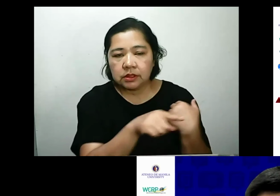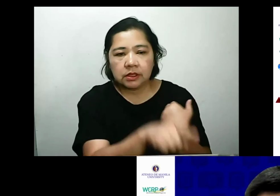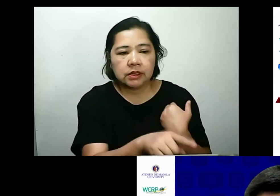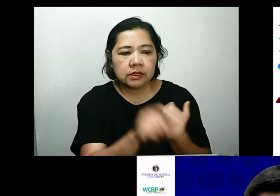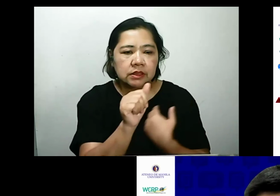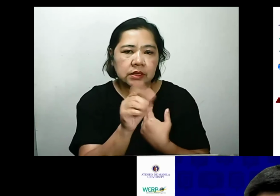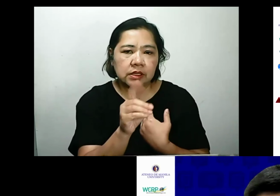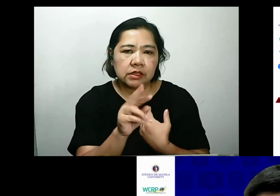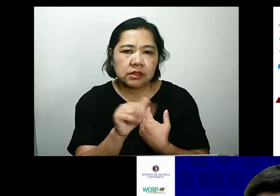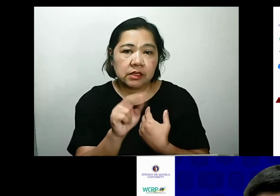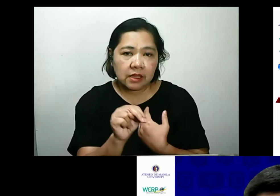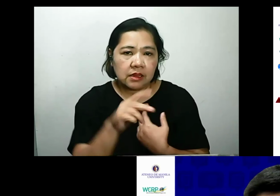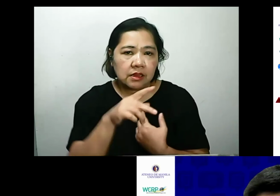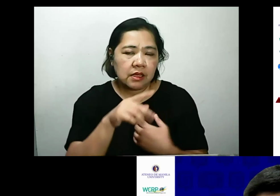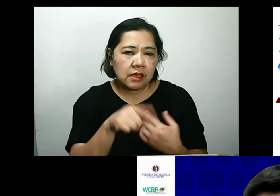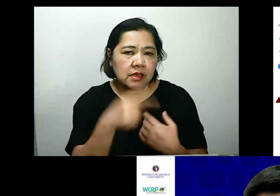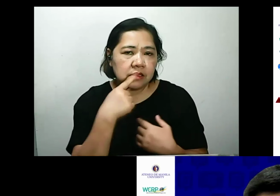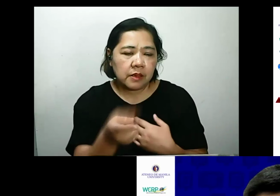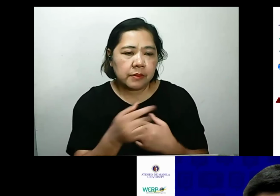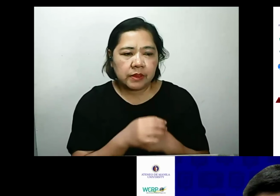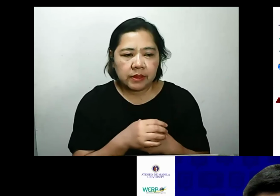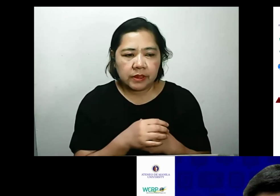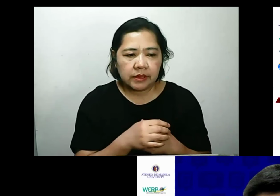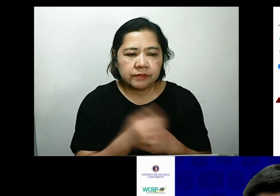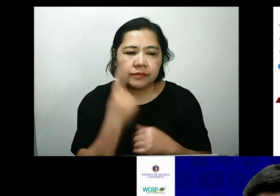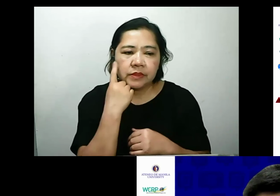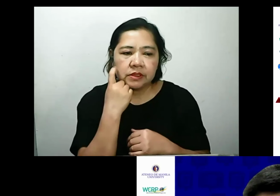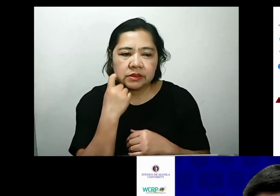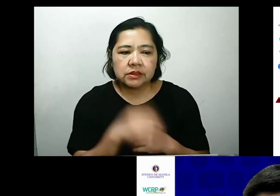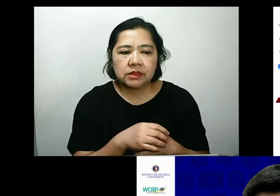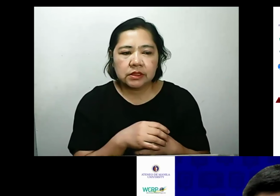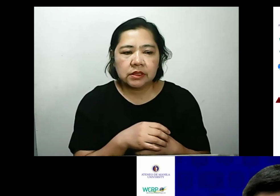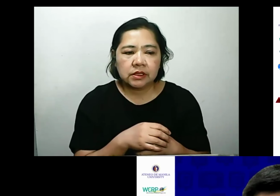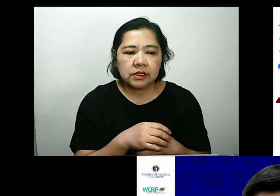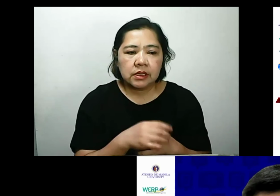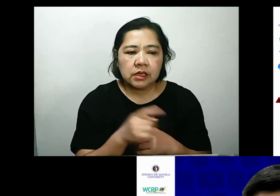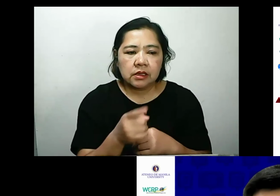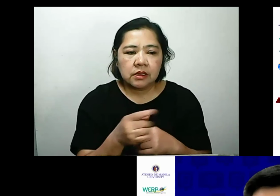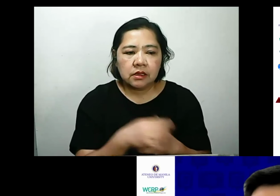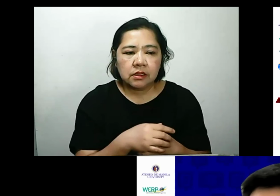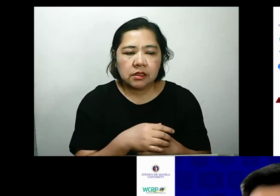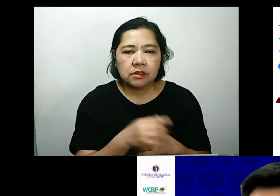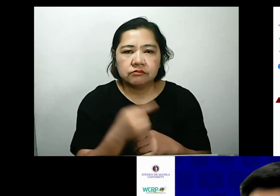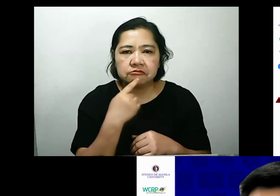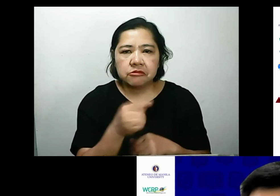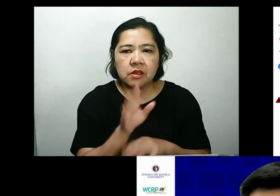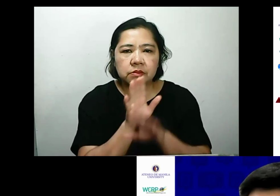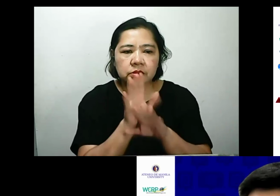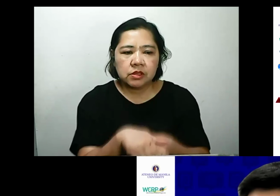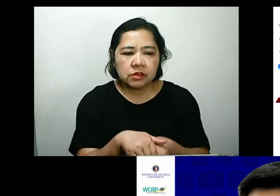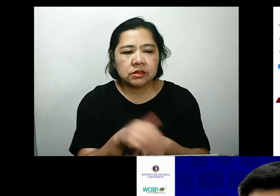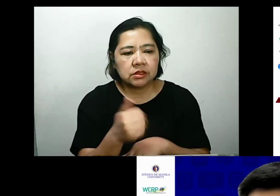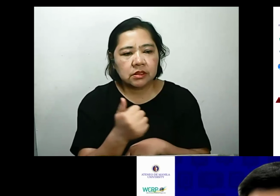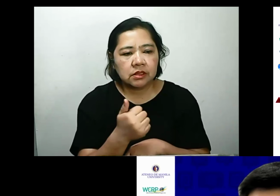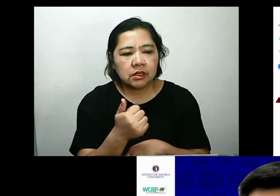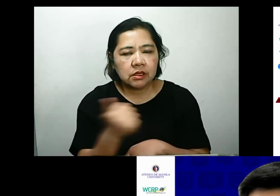said, recently, Guyana's president, Dr. Irfan Ali, stated the hypocrisy of greatest emitters to lecture the